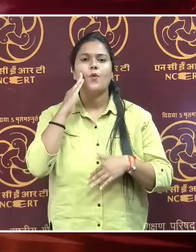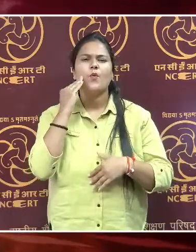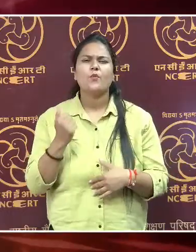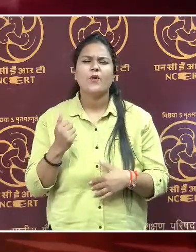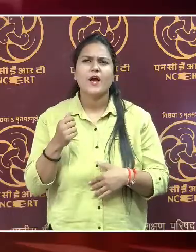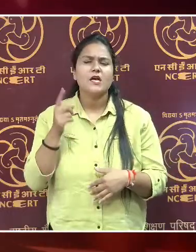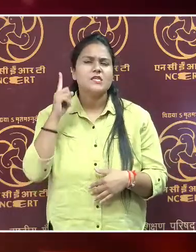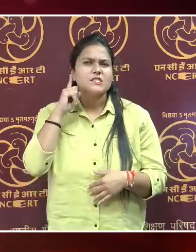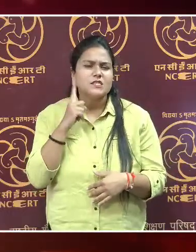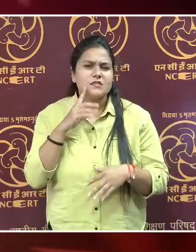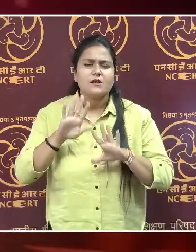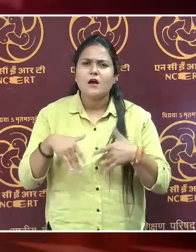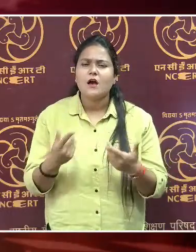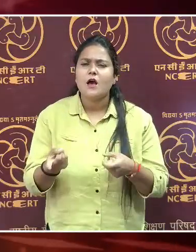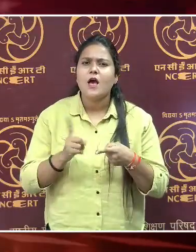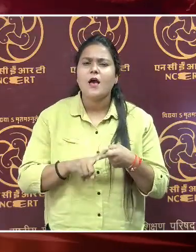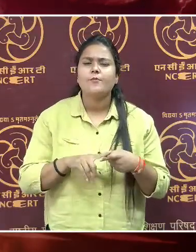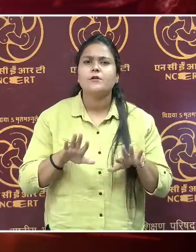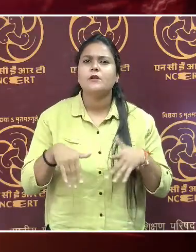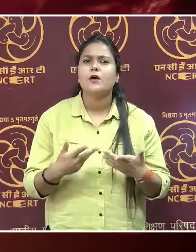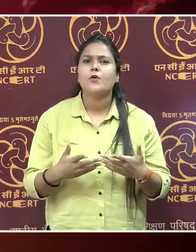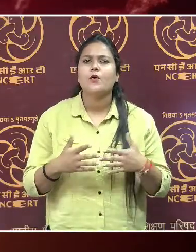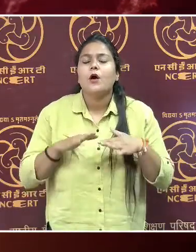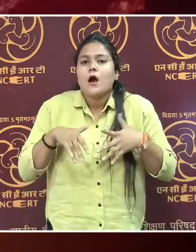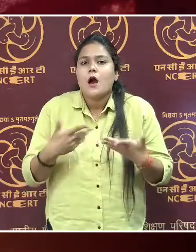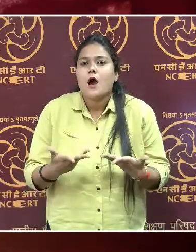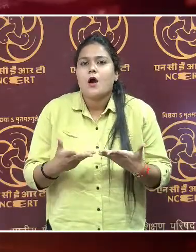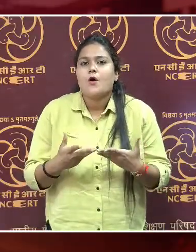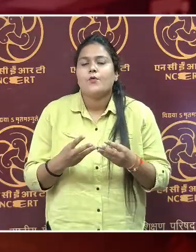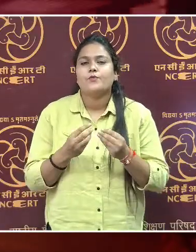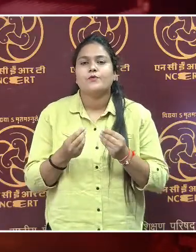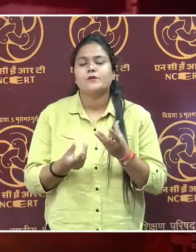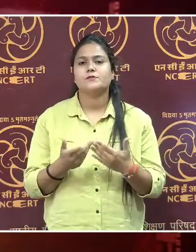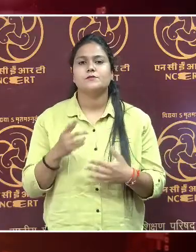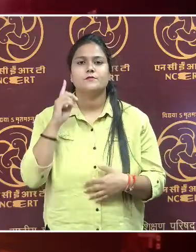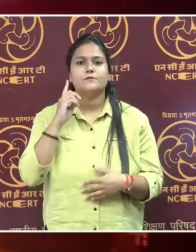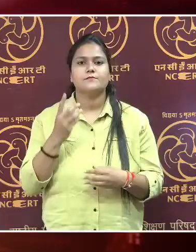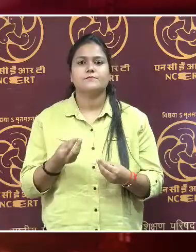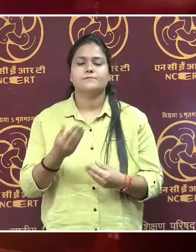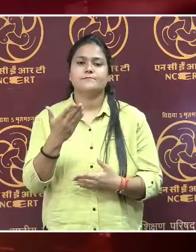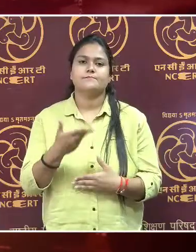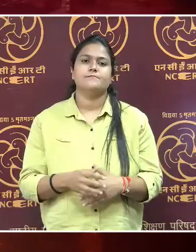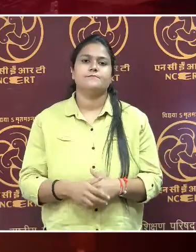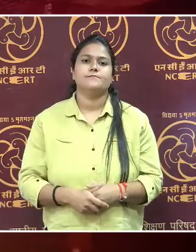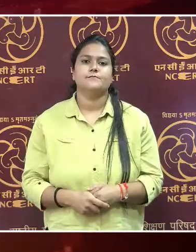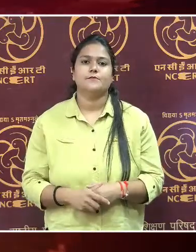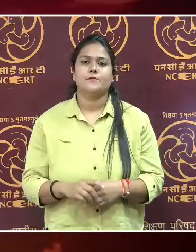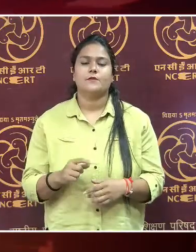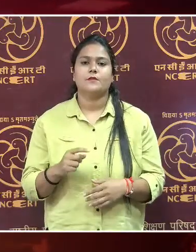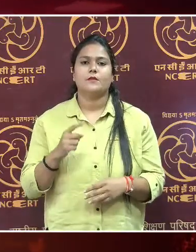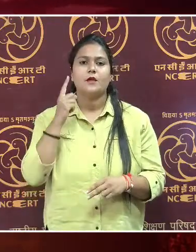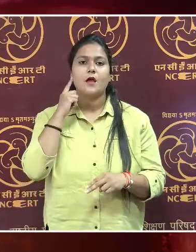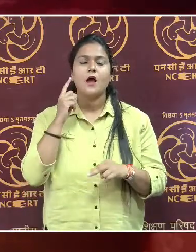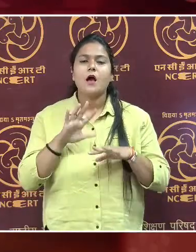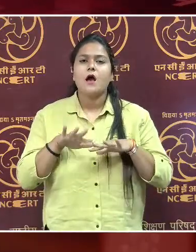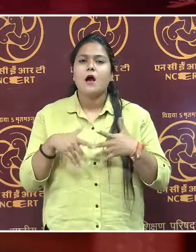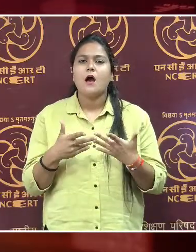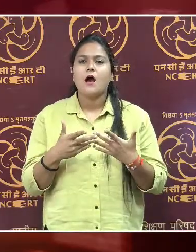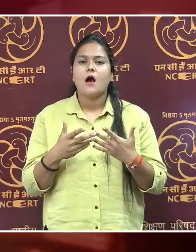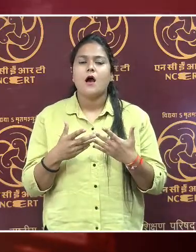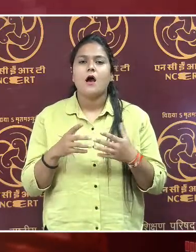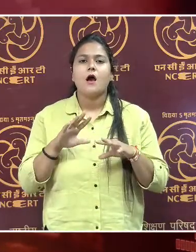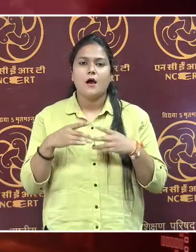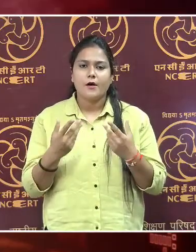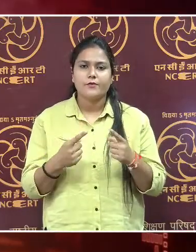loss happens, and if it can be prevented, what are the precautionary measures that we can take, and once it is there, how it can be treated